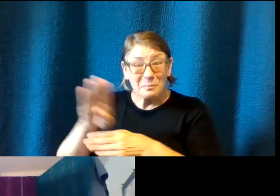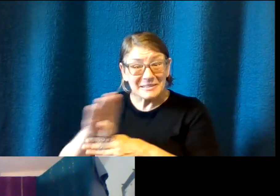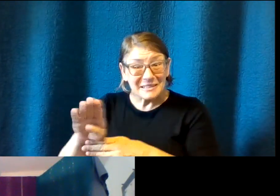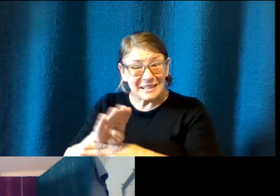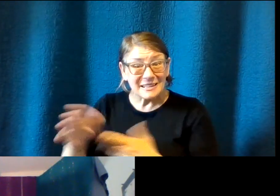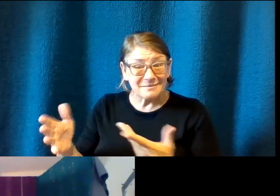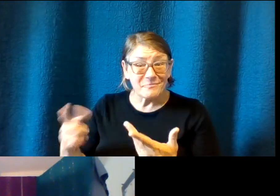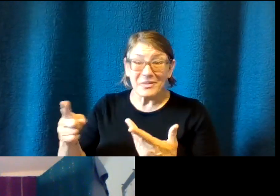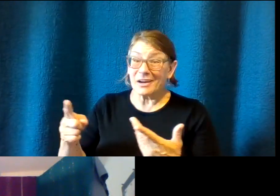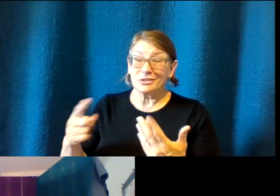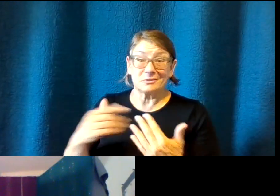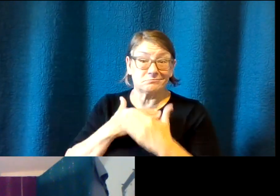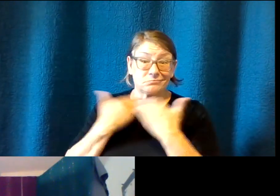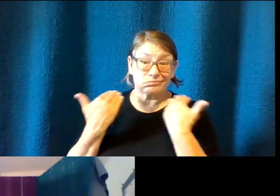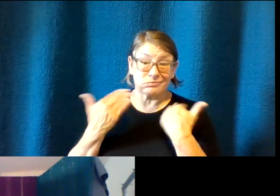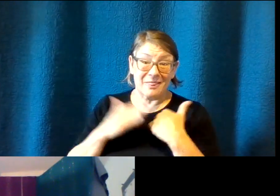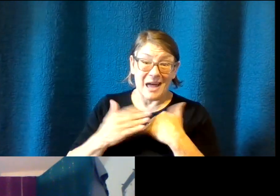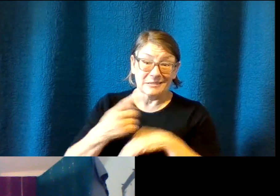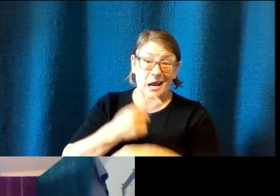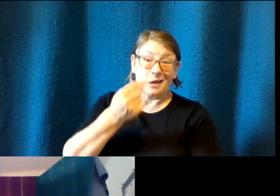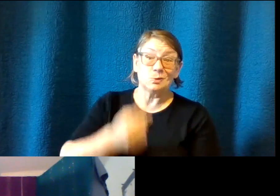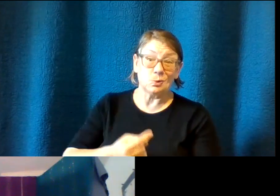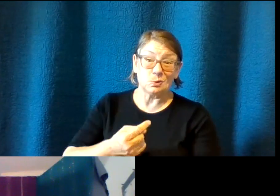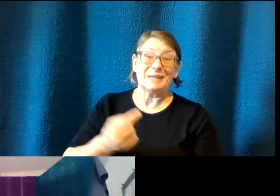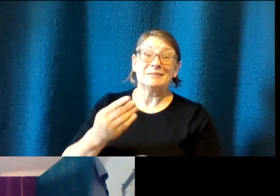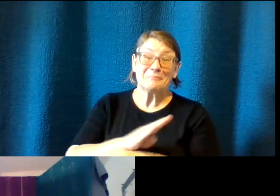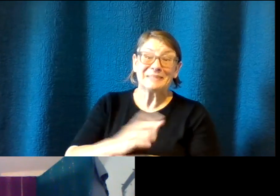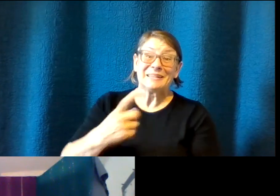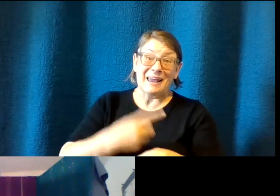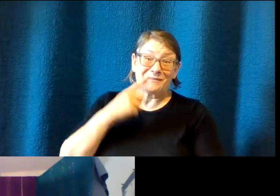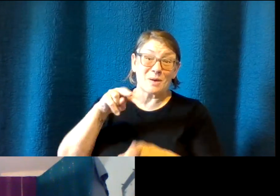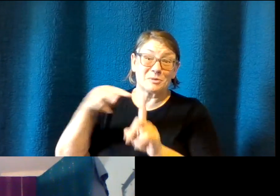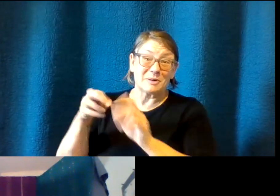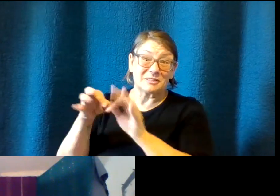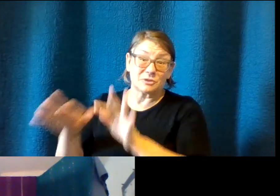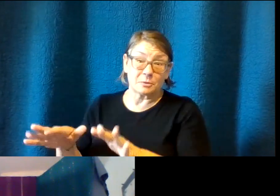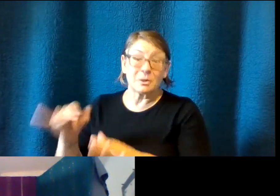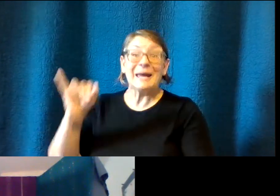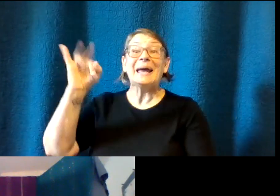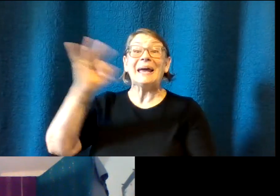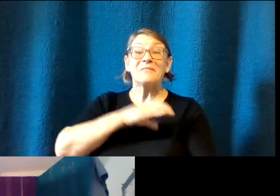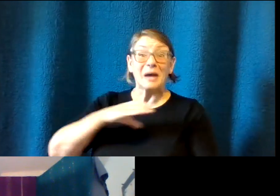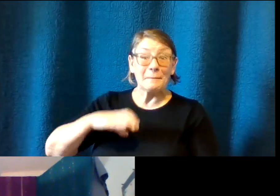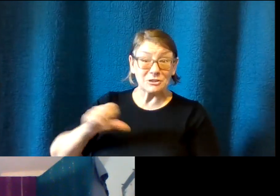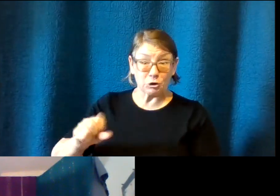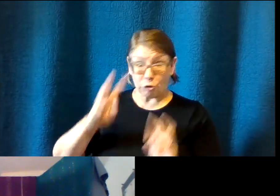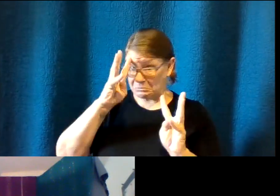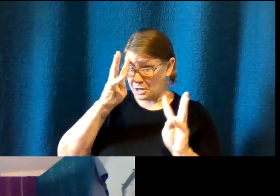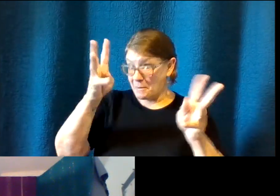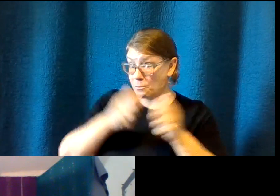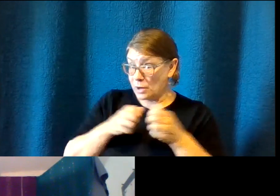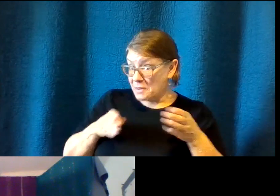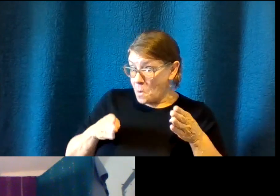They're pretty flat out on that day. Usually Tuesday's a busy day. So if the commission could come up with some way